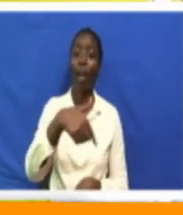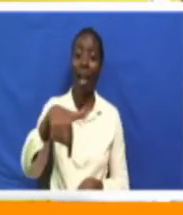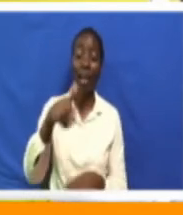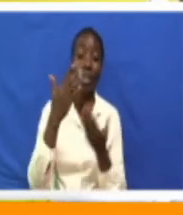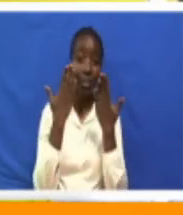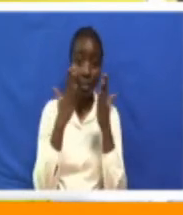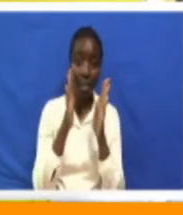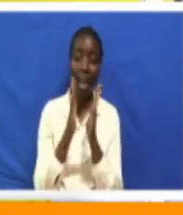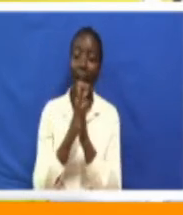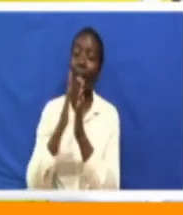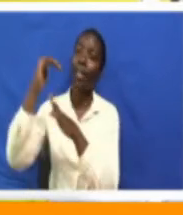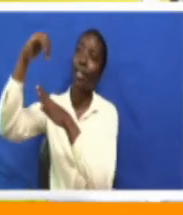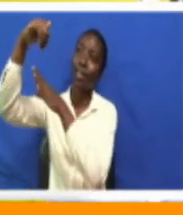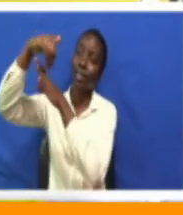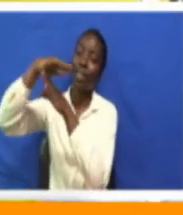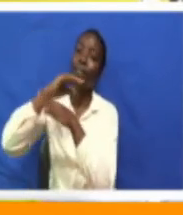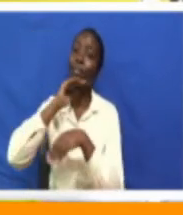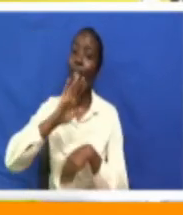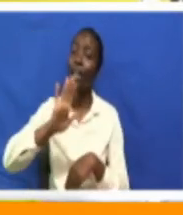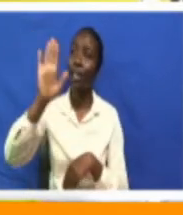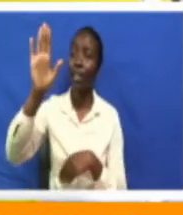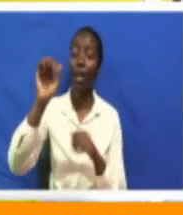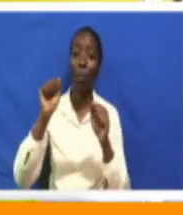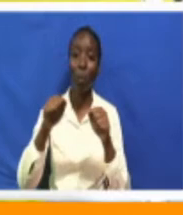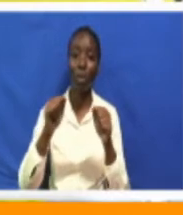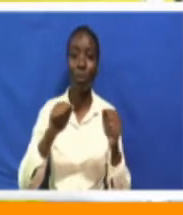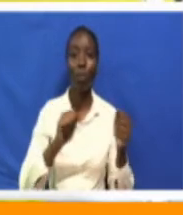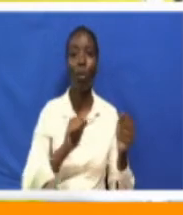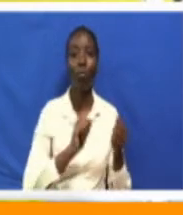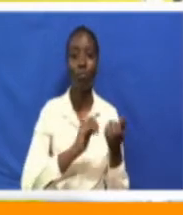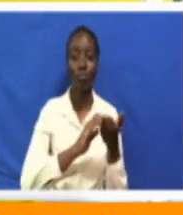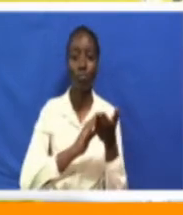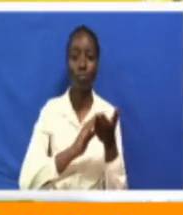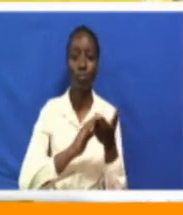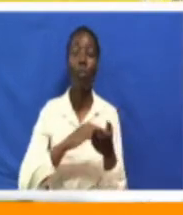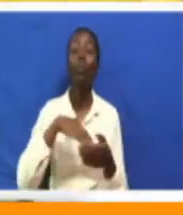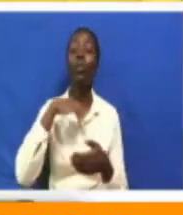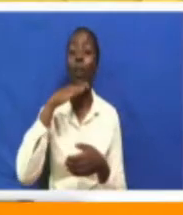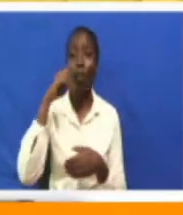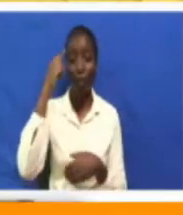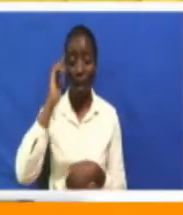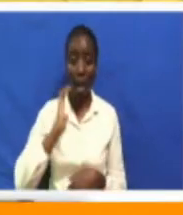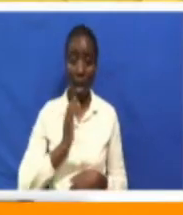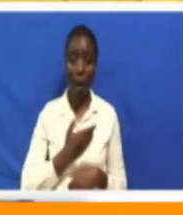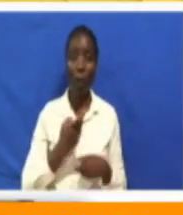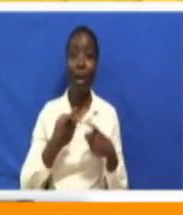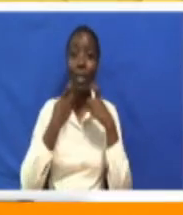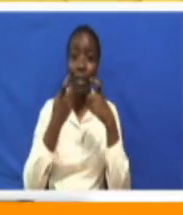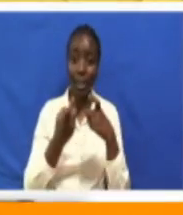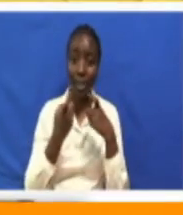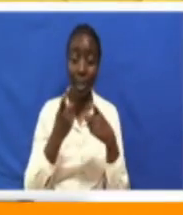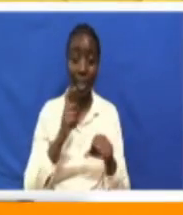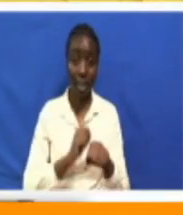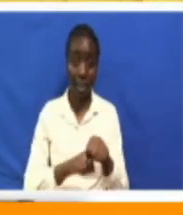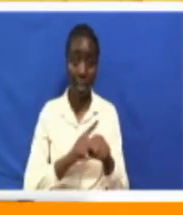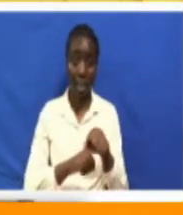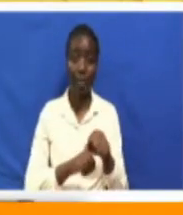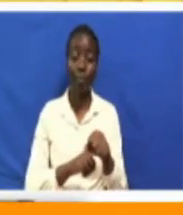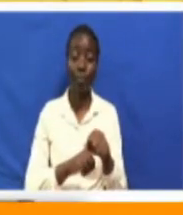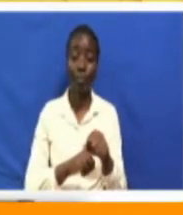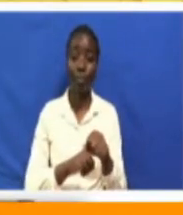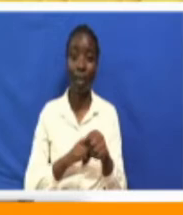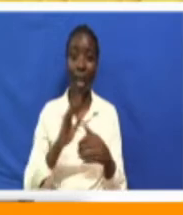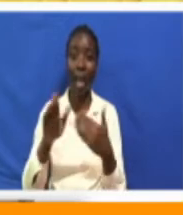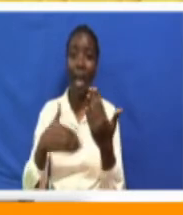son to be expiation of our sins when his hour had come to